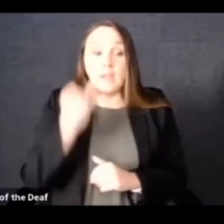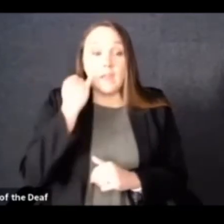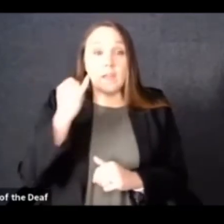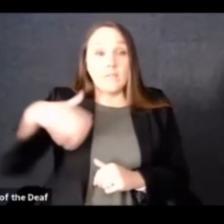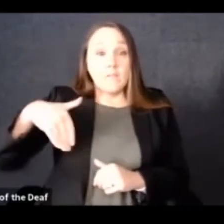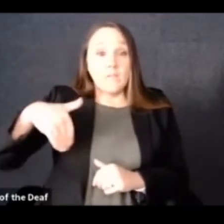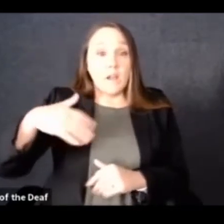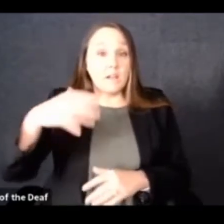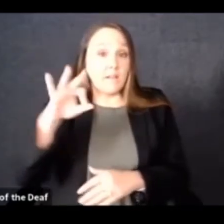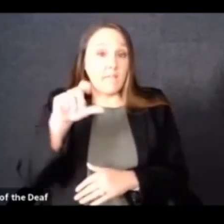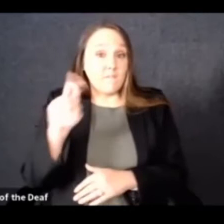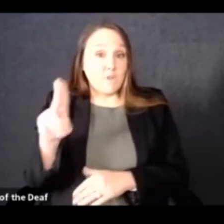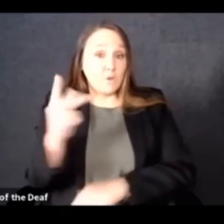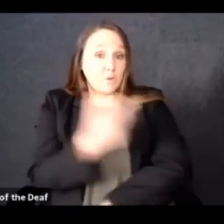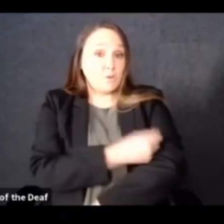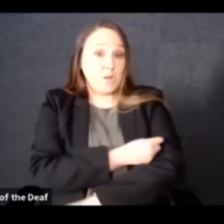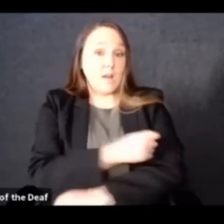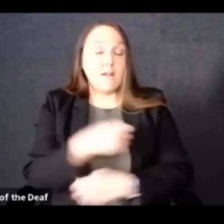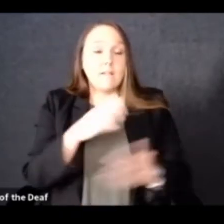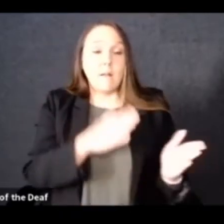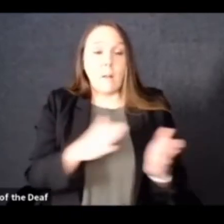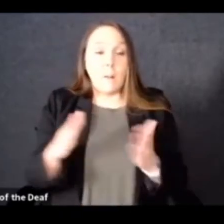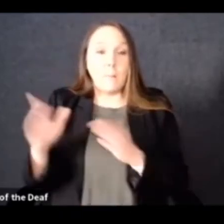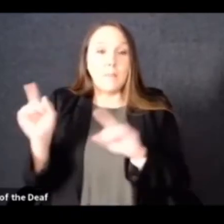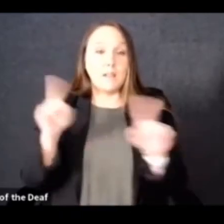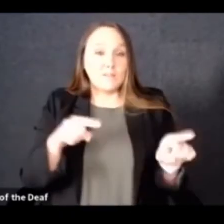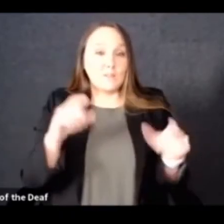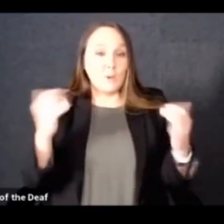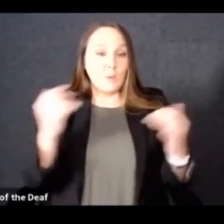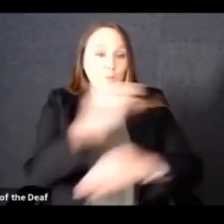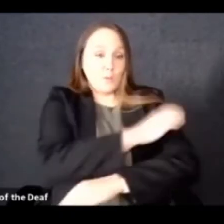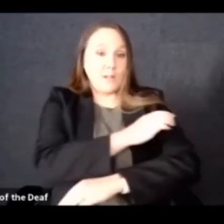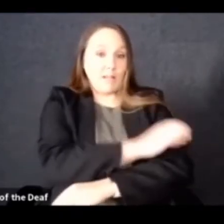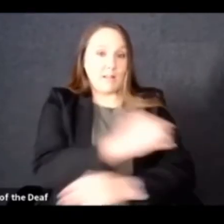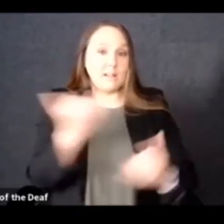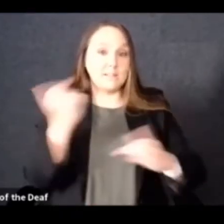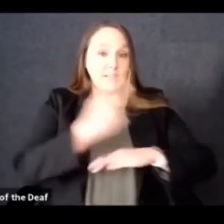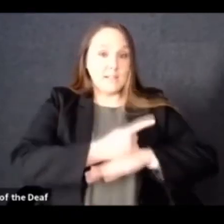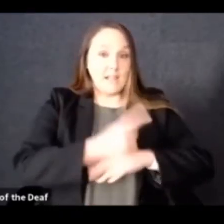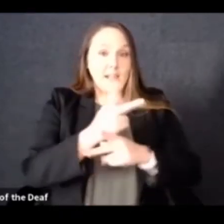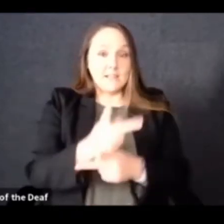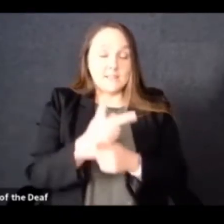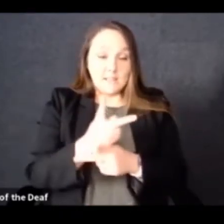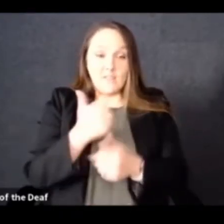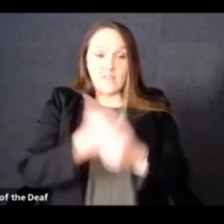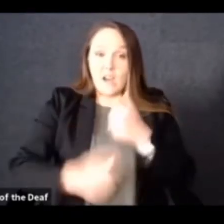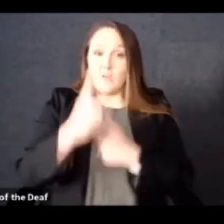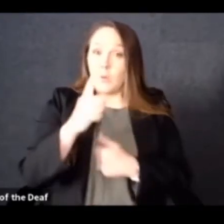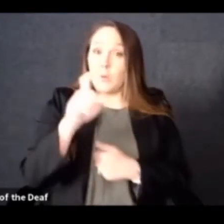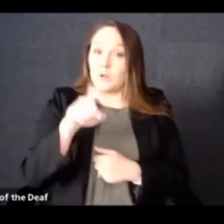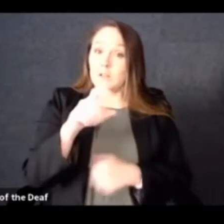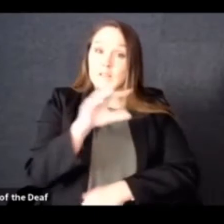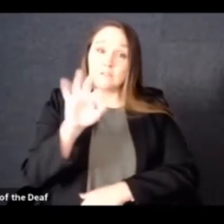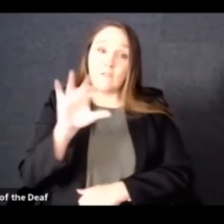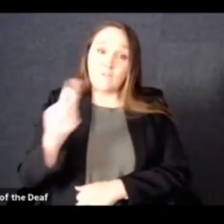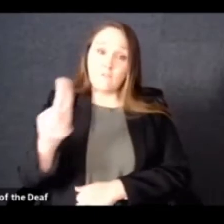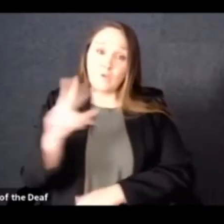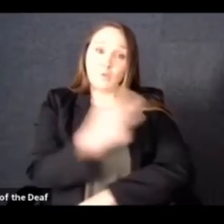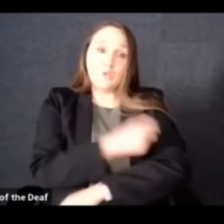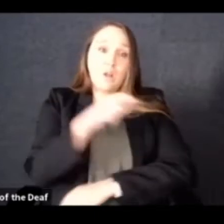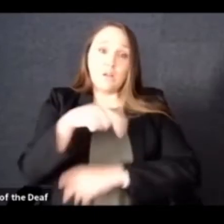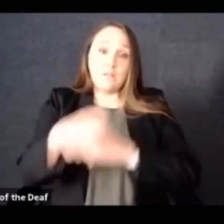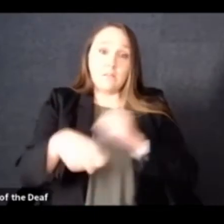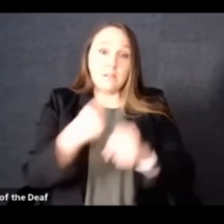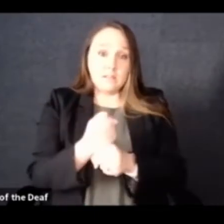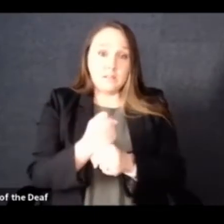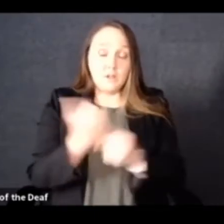shot yet, make plans to attend today's clinic and get it taken care of. Everybody needs to make sure they get a flu shot this year. Now we'll move on to the